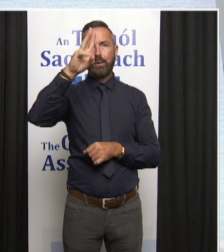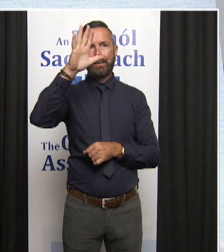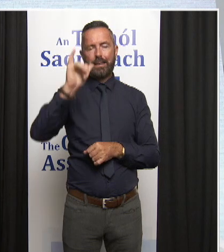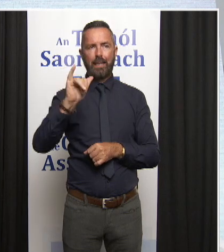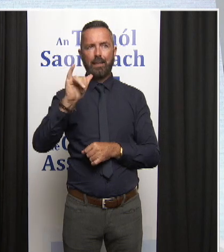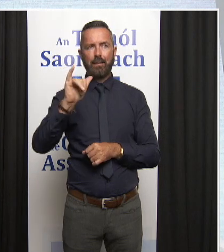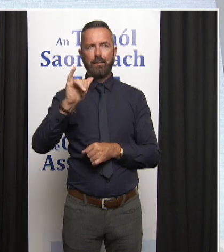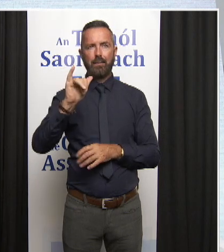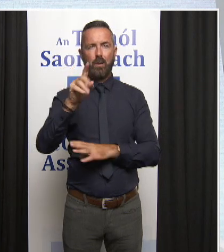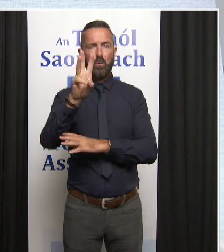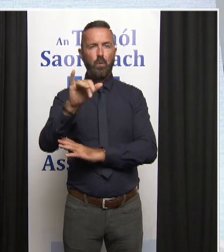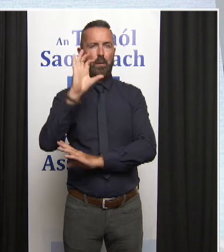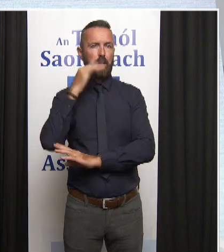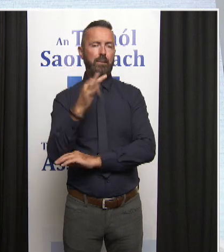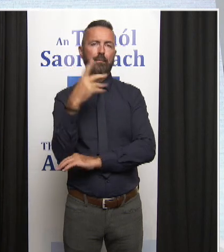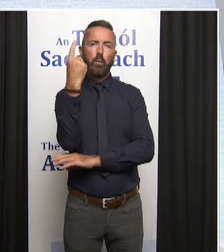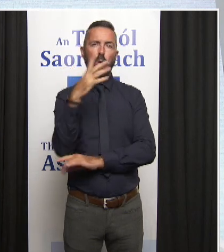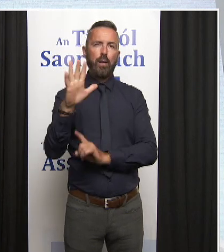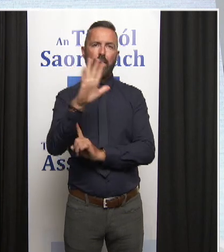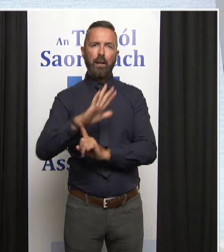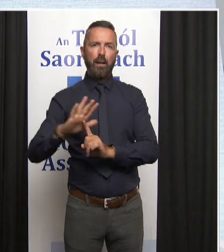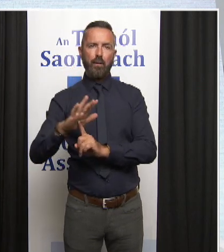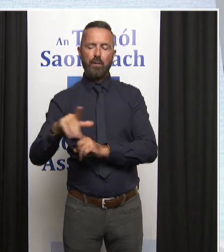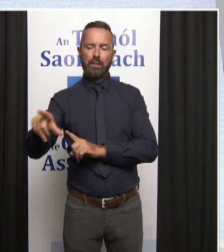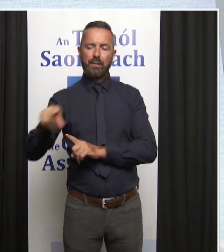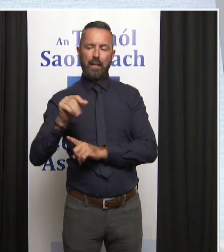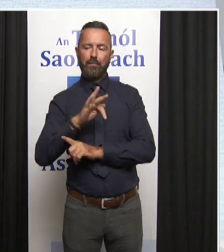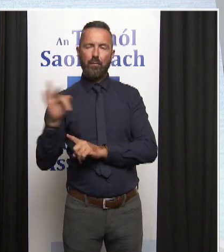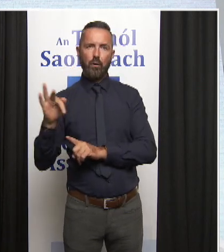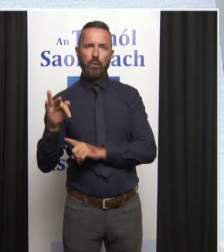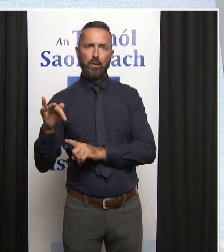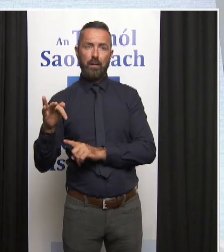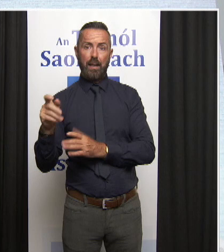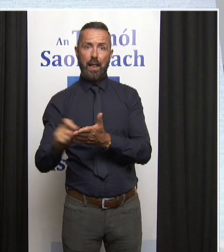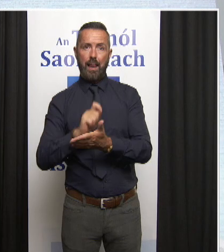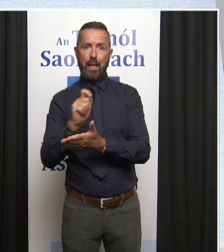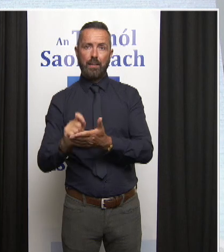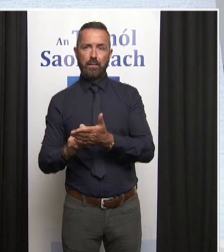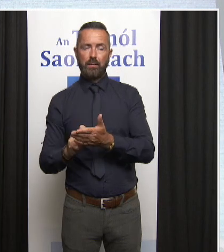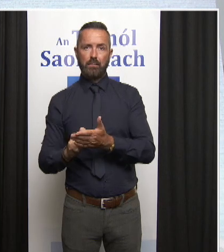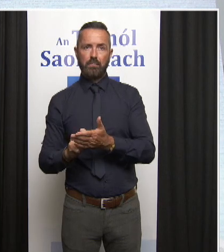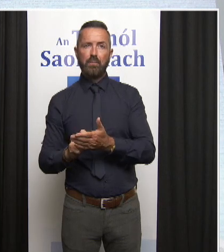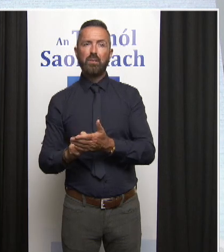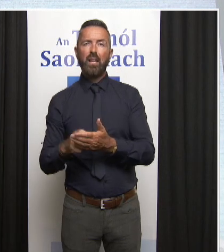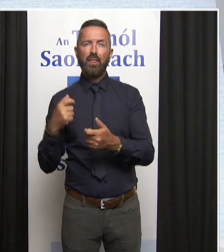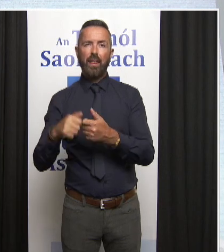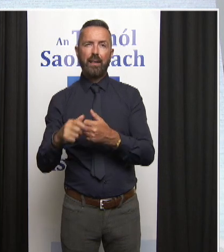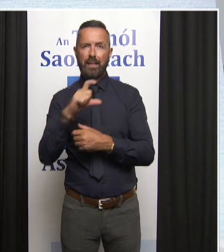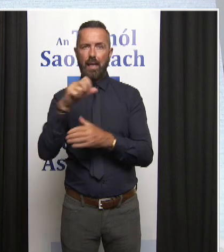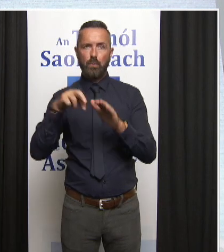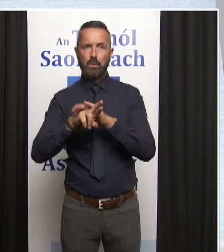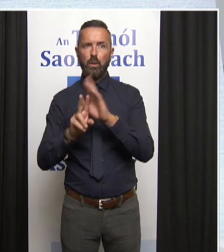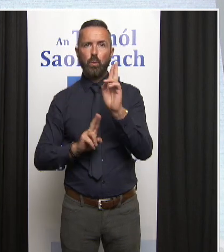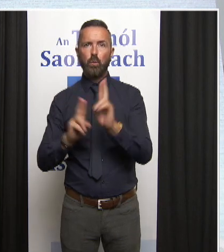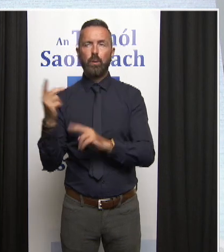was that if one area was selected for the election as a whole, it was likely that councillors